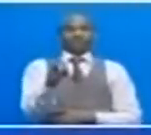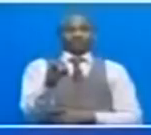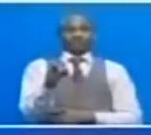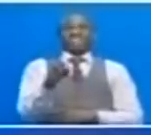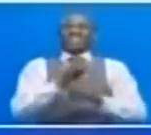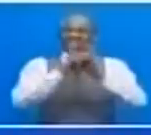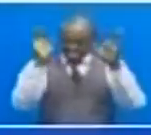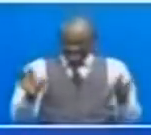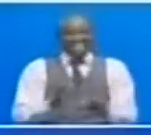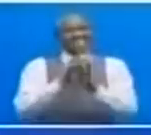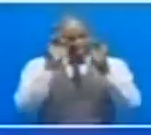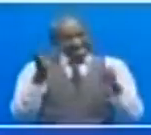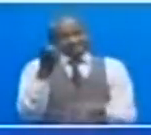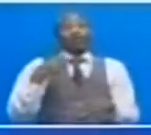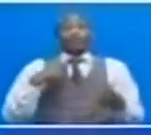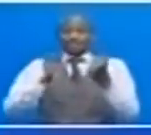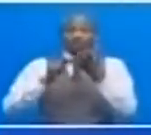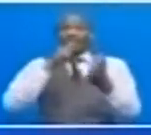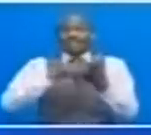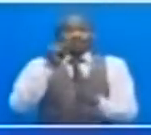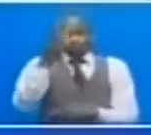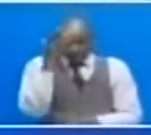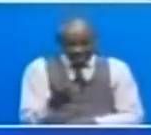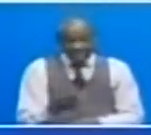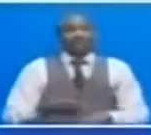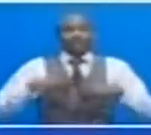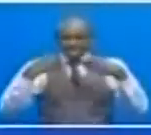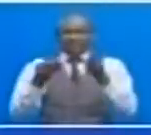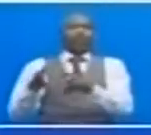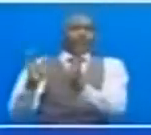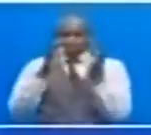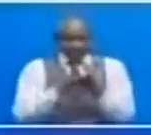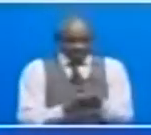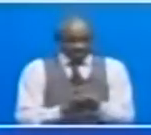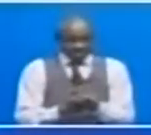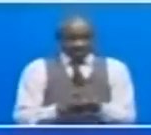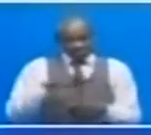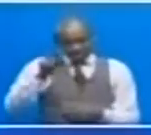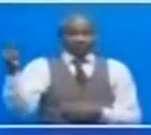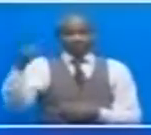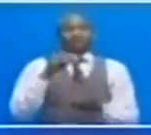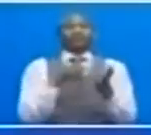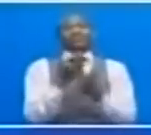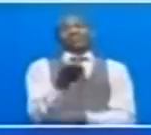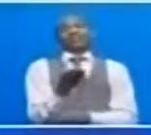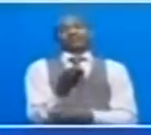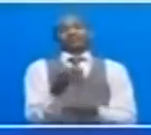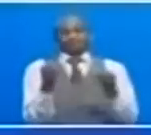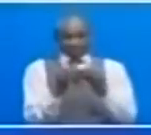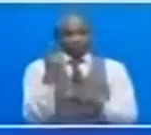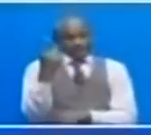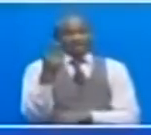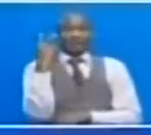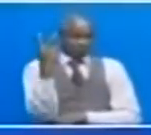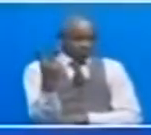is clear. Why we wrote to you was to give you an opportunity to rescue the sector. That is one.